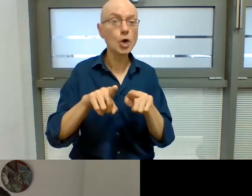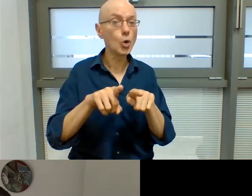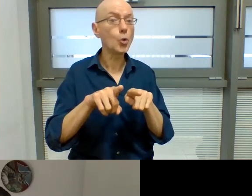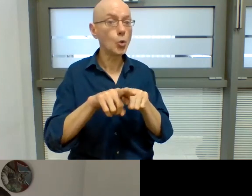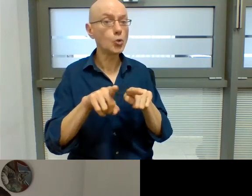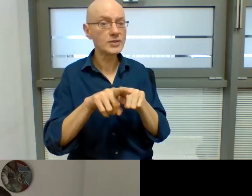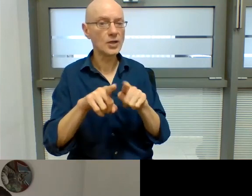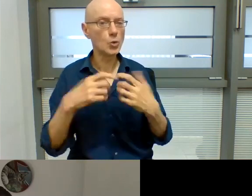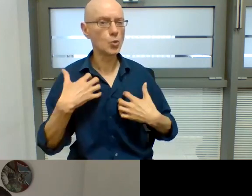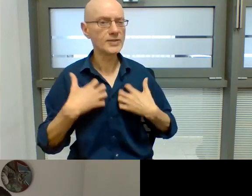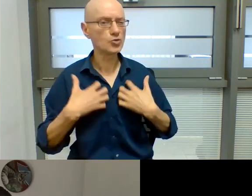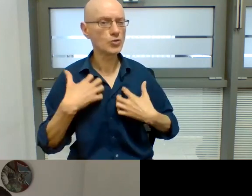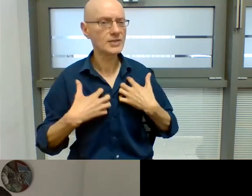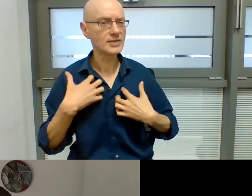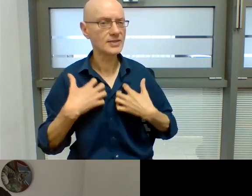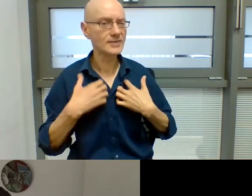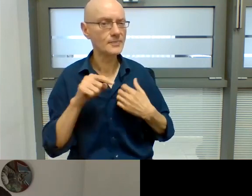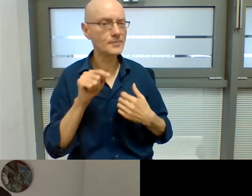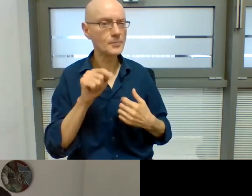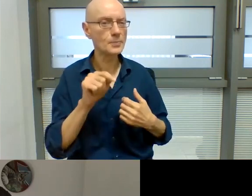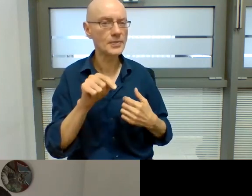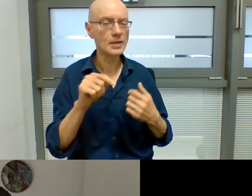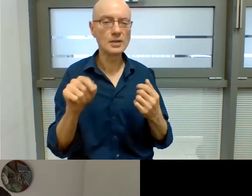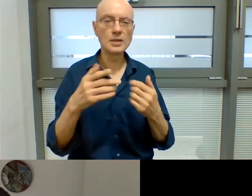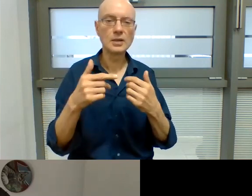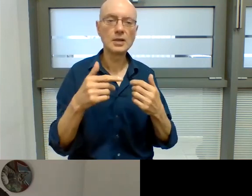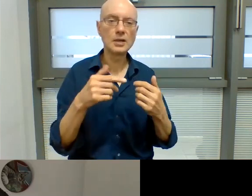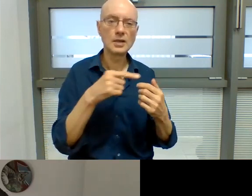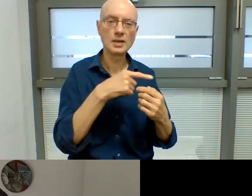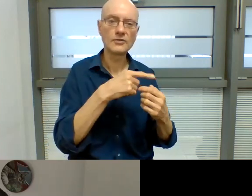so interested, especially with like more traditional